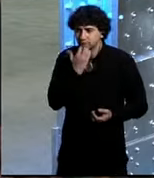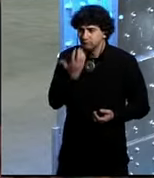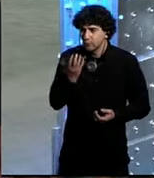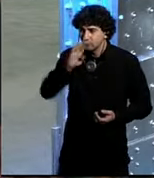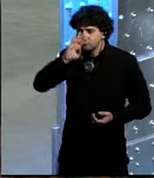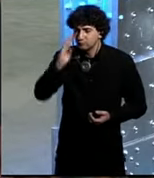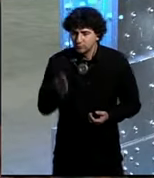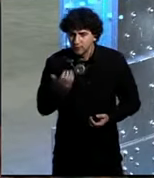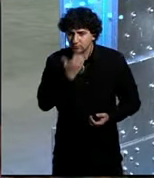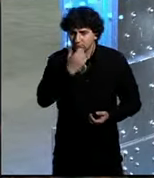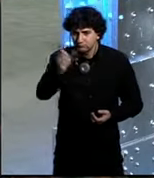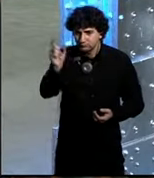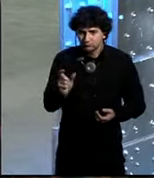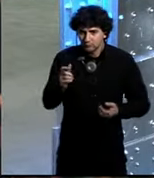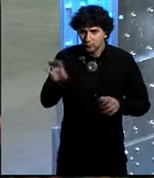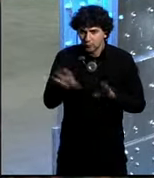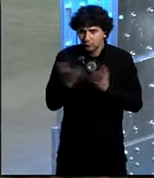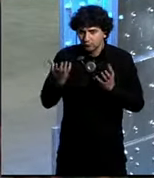new storytelling have